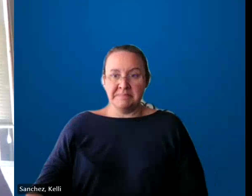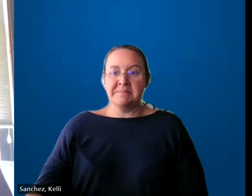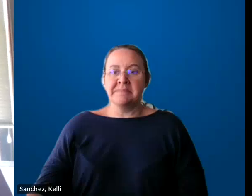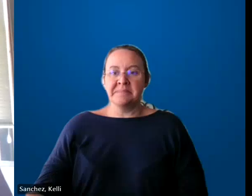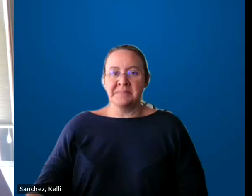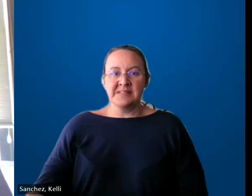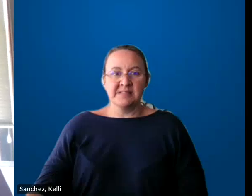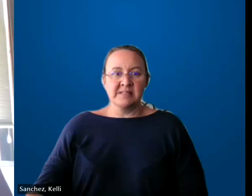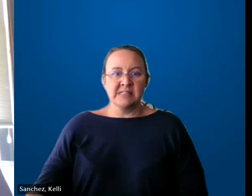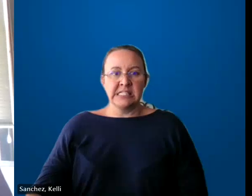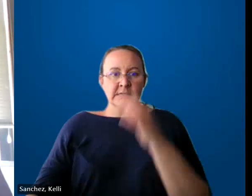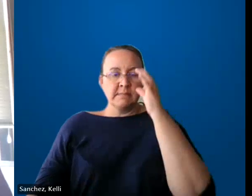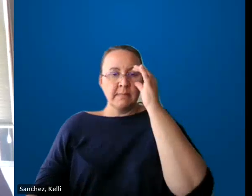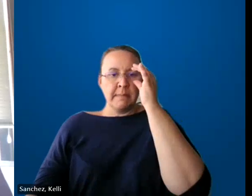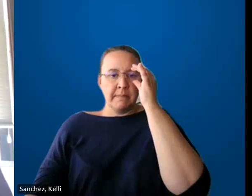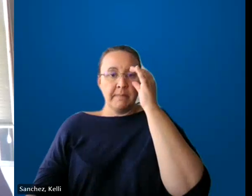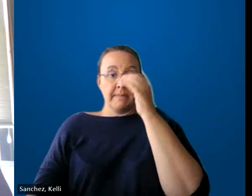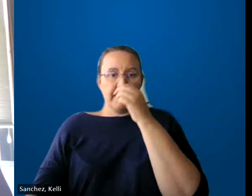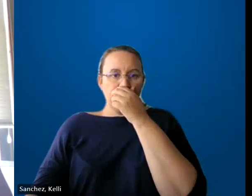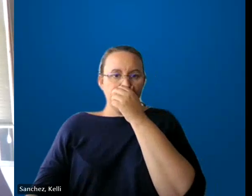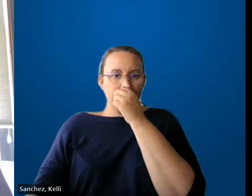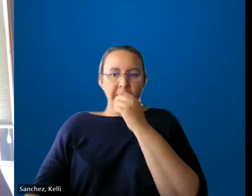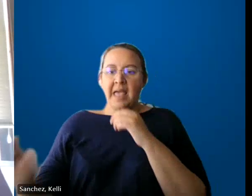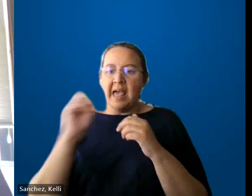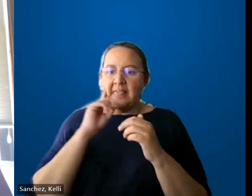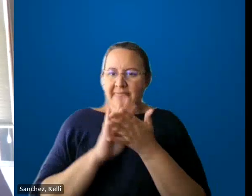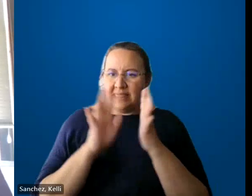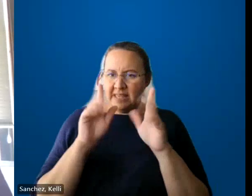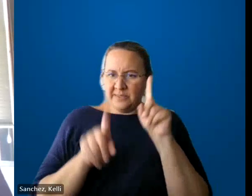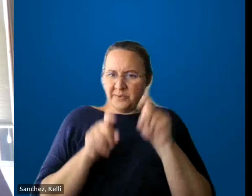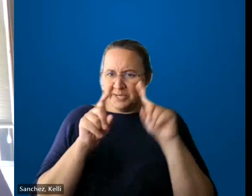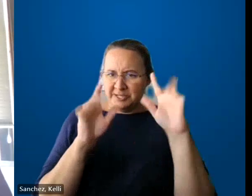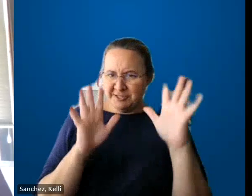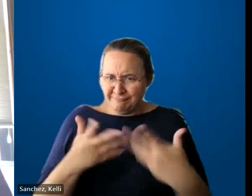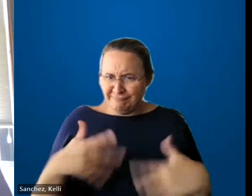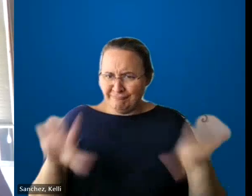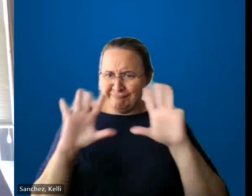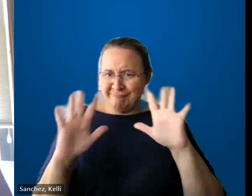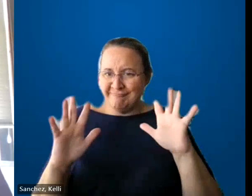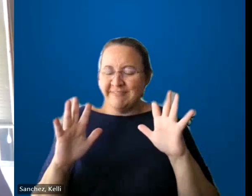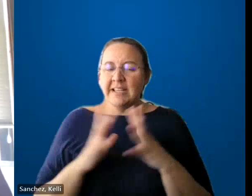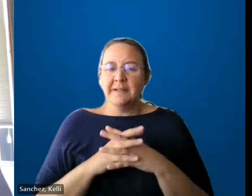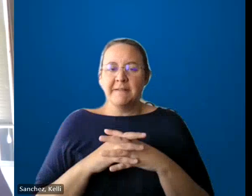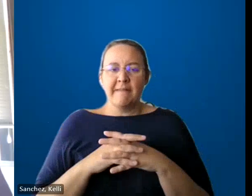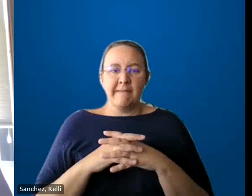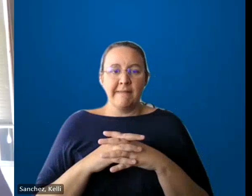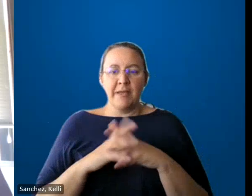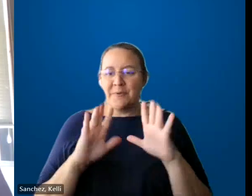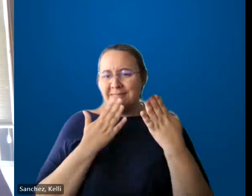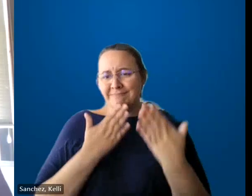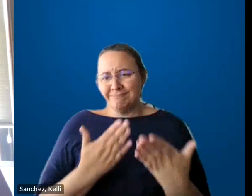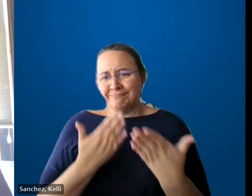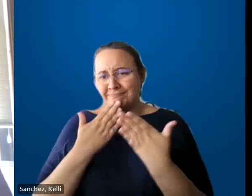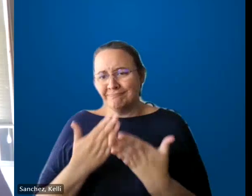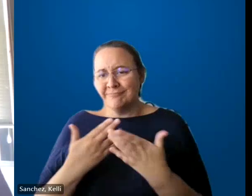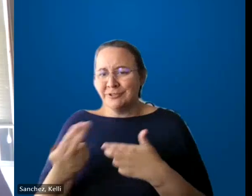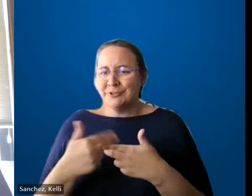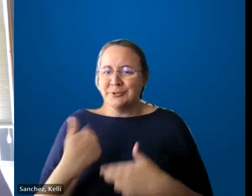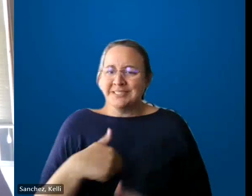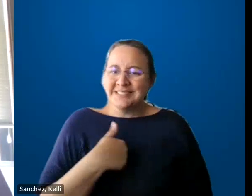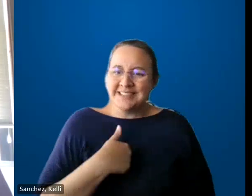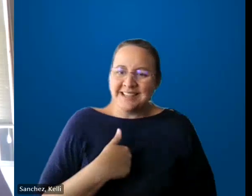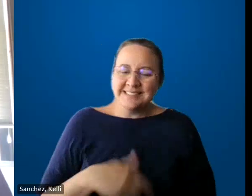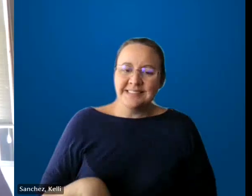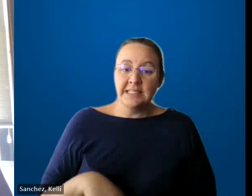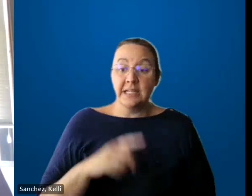Okay. Well, I think that's all the questions that we have for today. I want to thank you so much for being here with us,